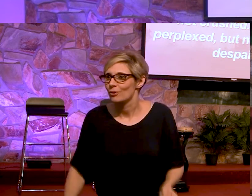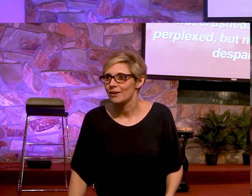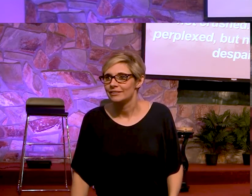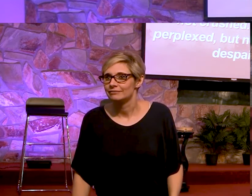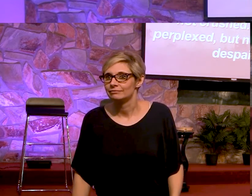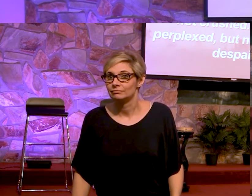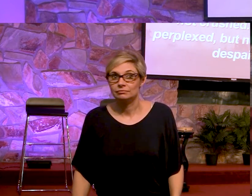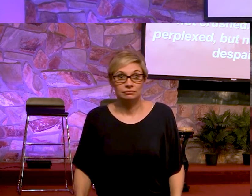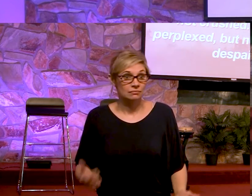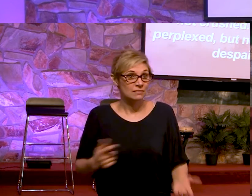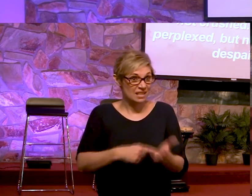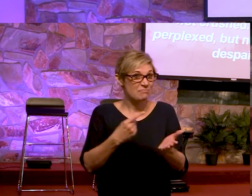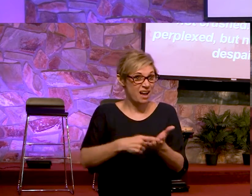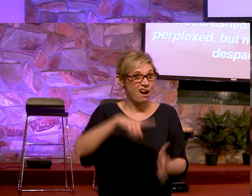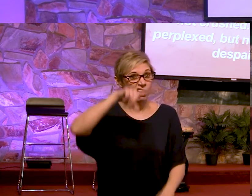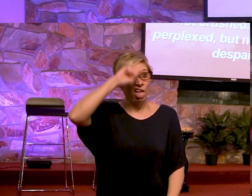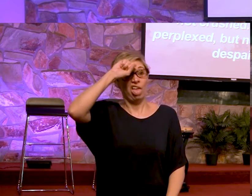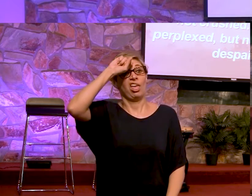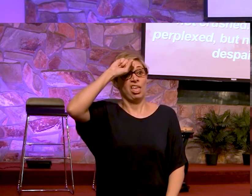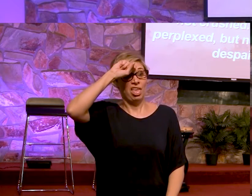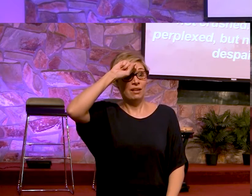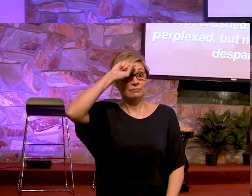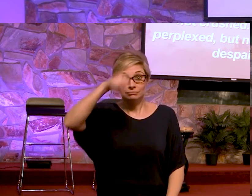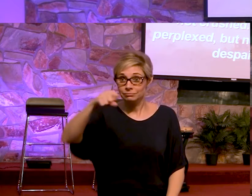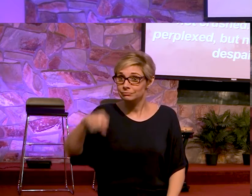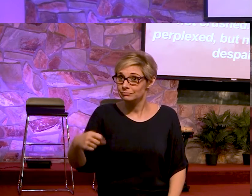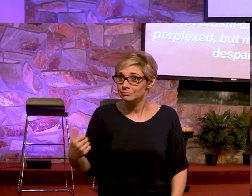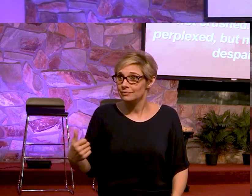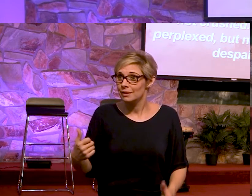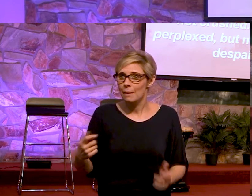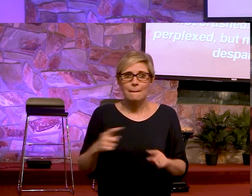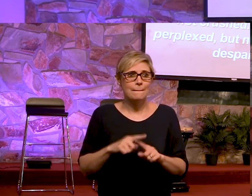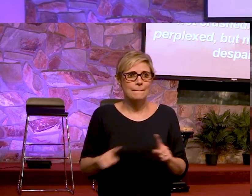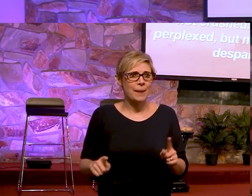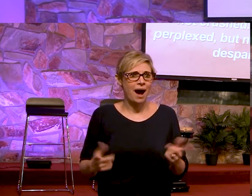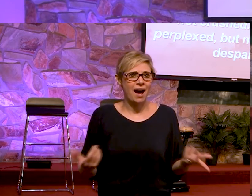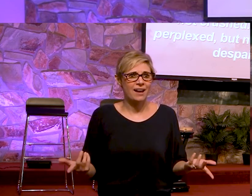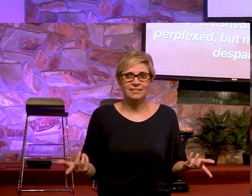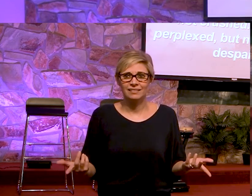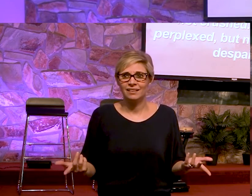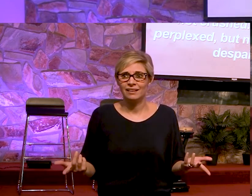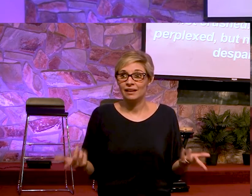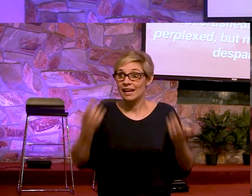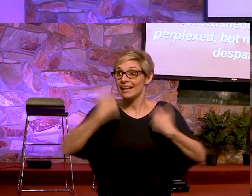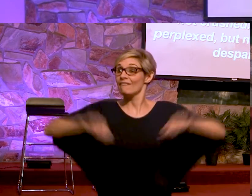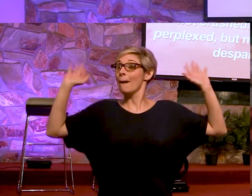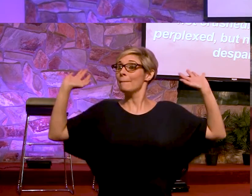We are perplexed, but not driven to despair.